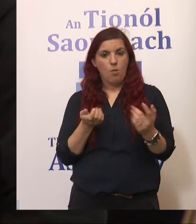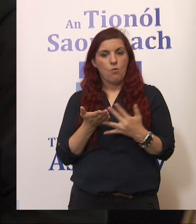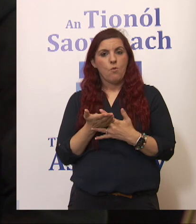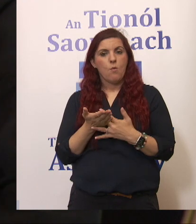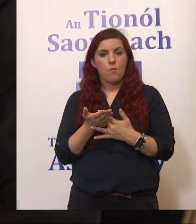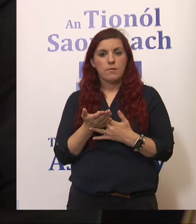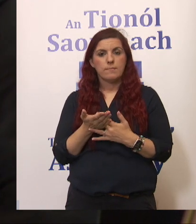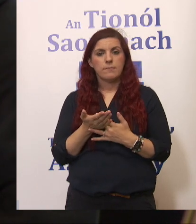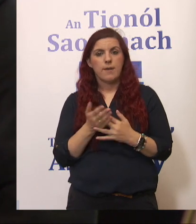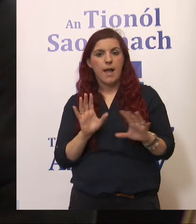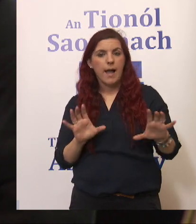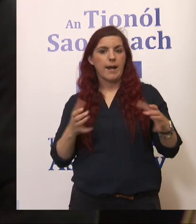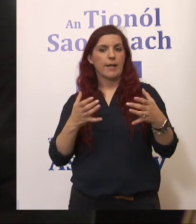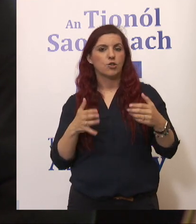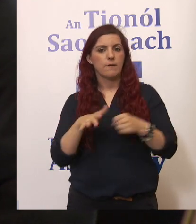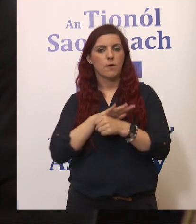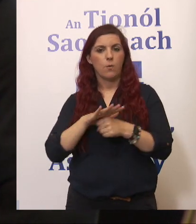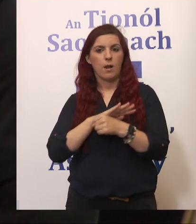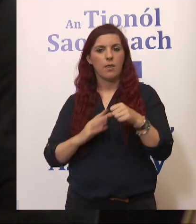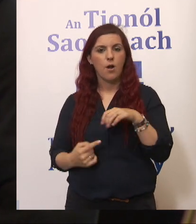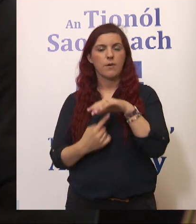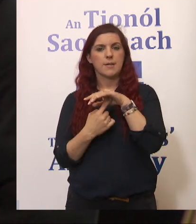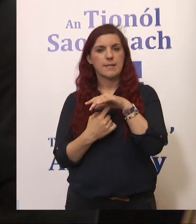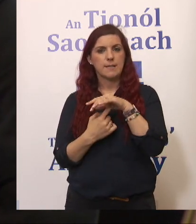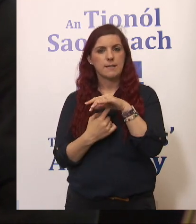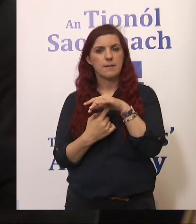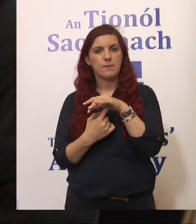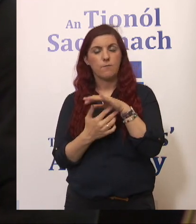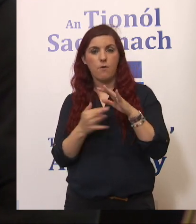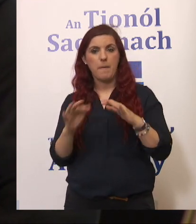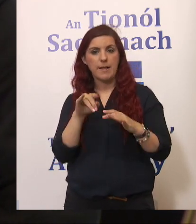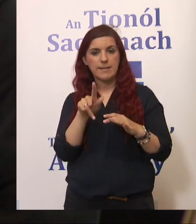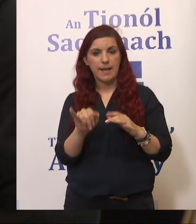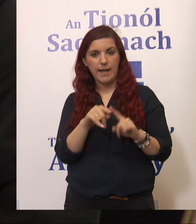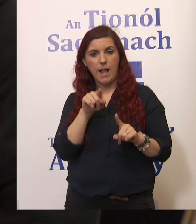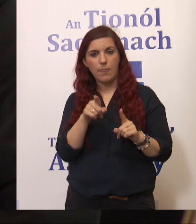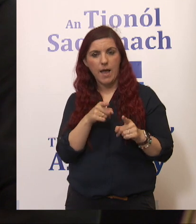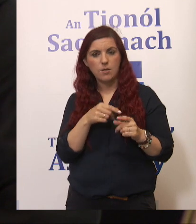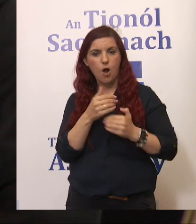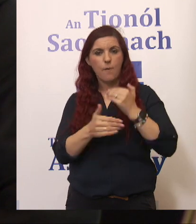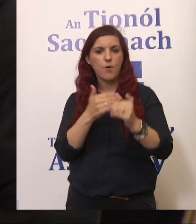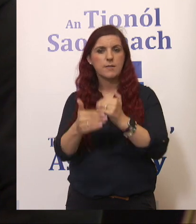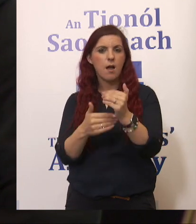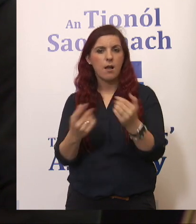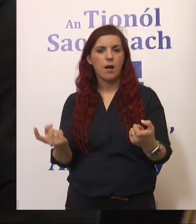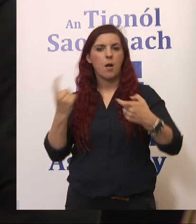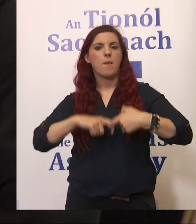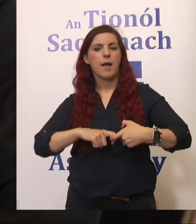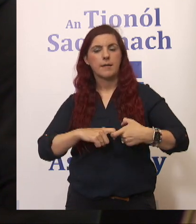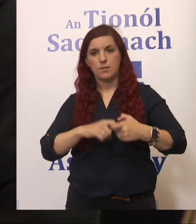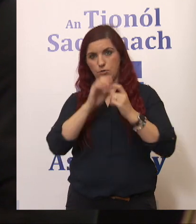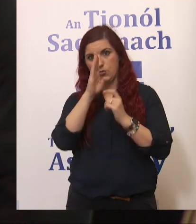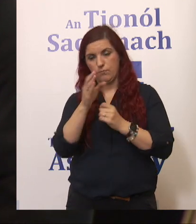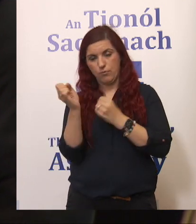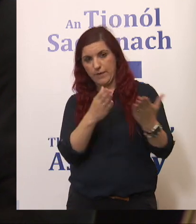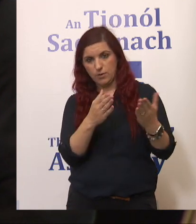a collection of local authorities that make up the greater Helsinki area, and that operates on the basis of a combined direct provision service but also